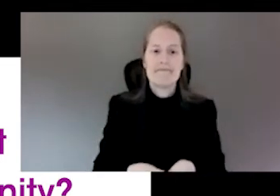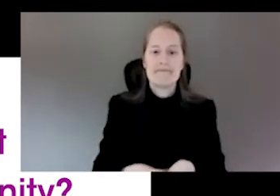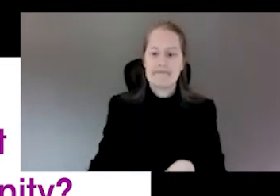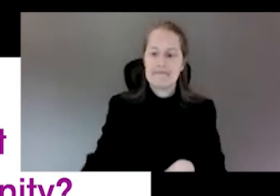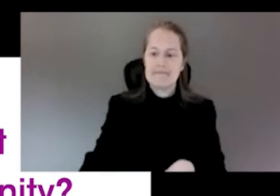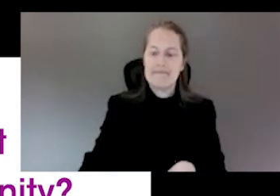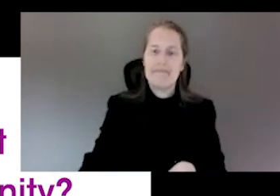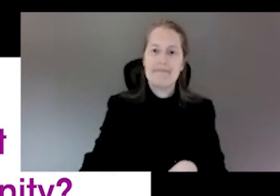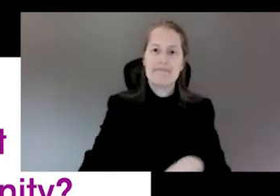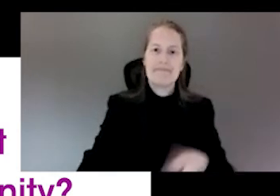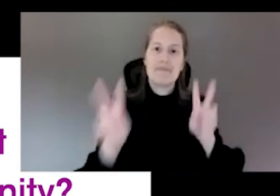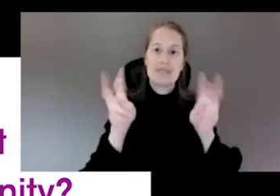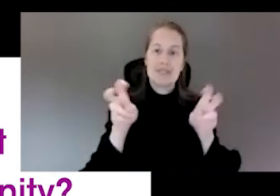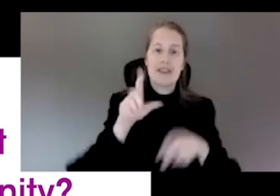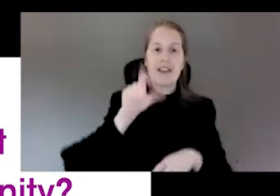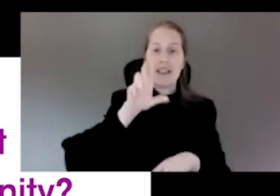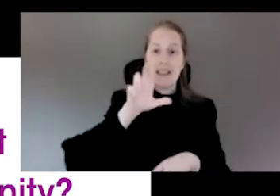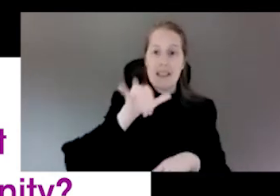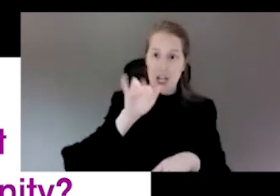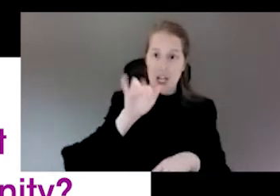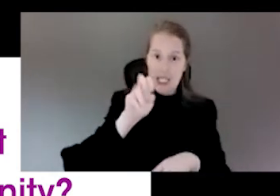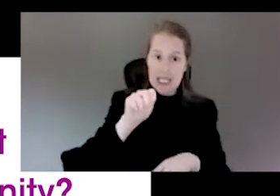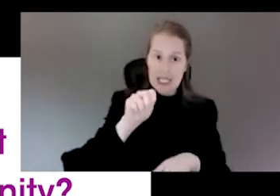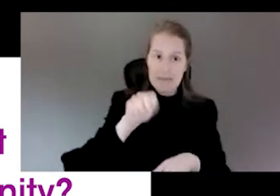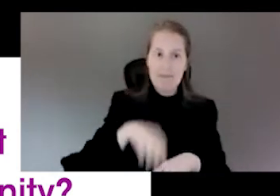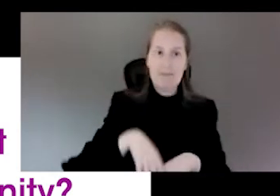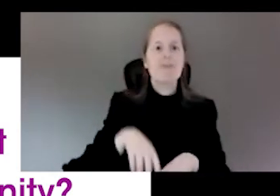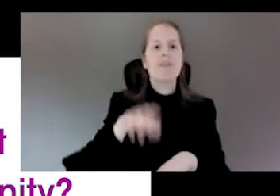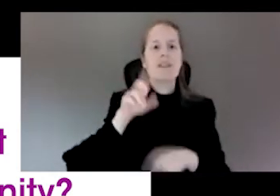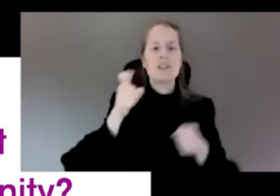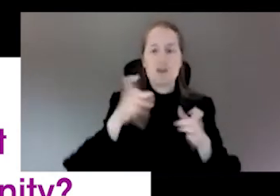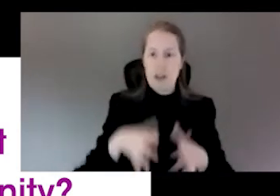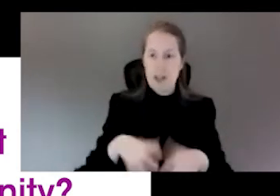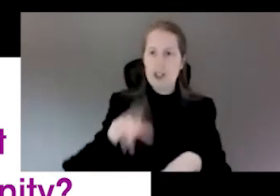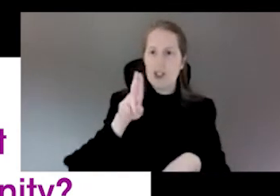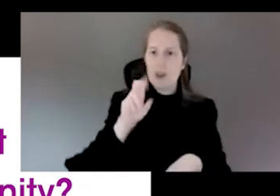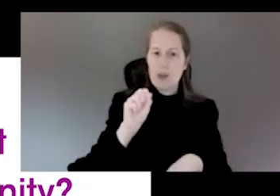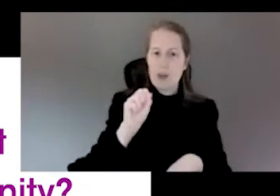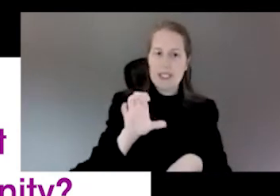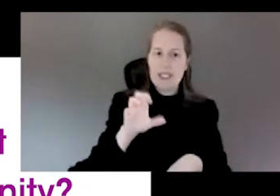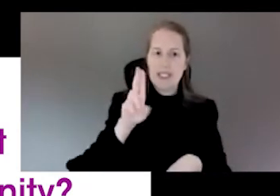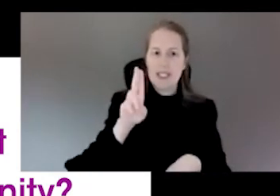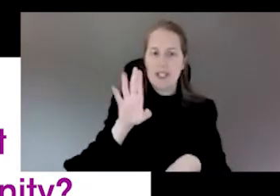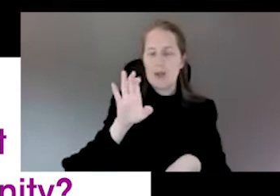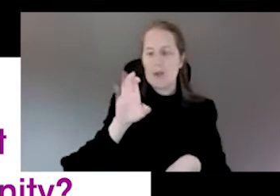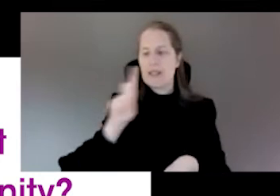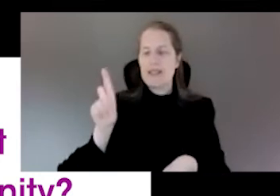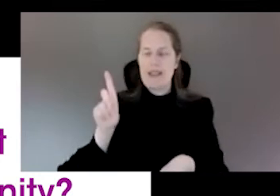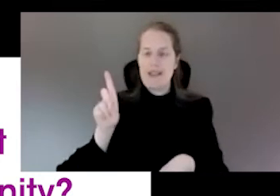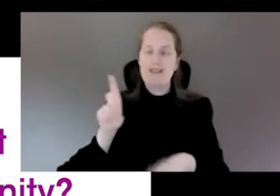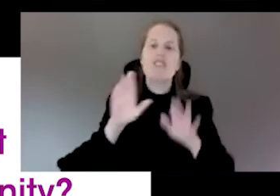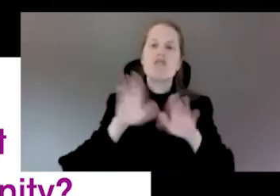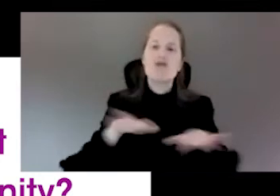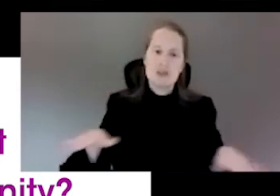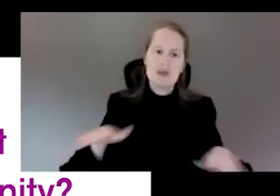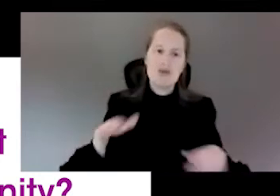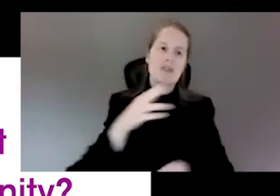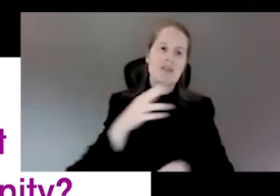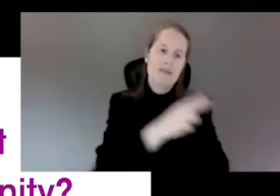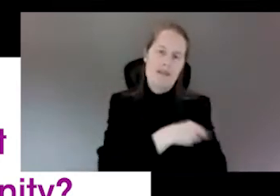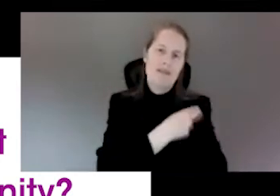Text: Larry Lynn, Director, USC UCED at the Children's Hospital, Los